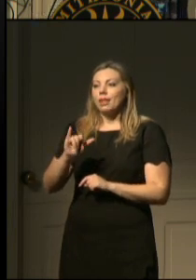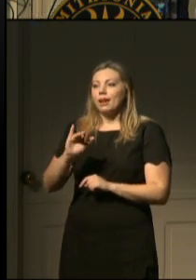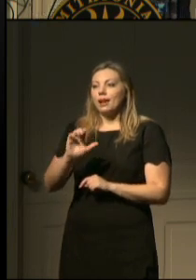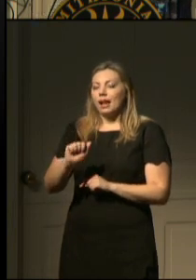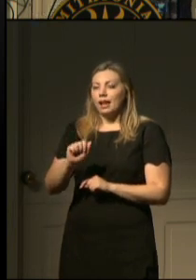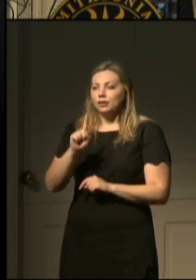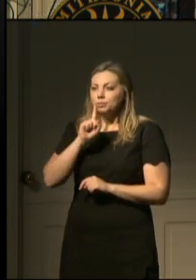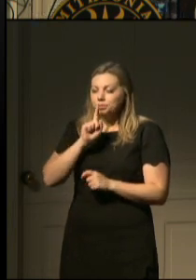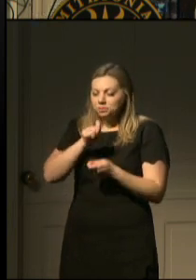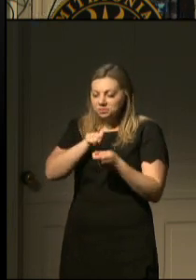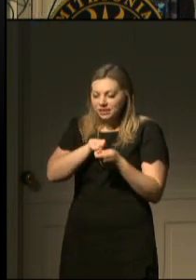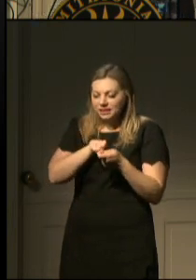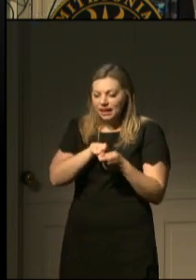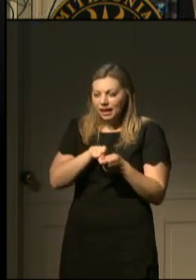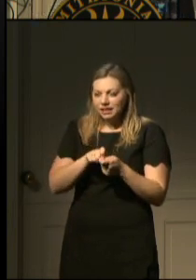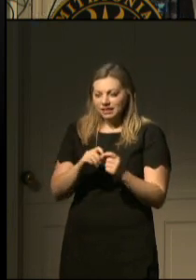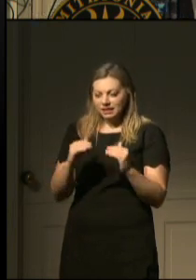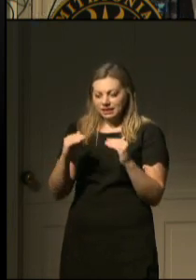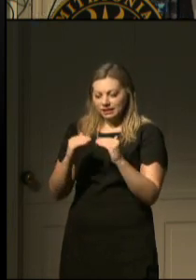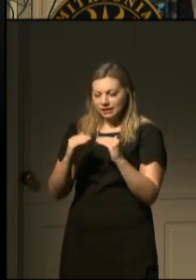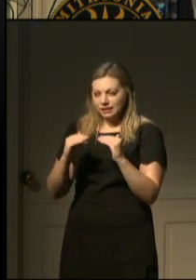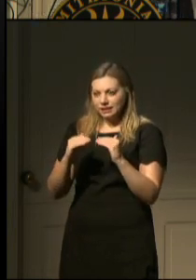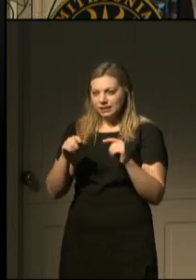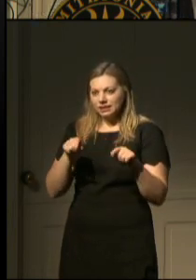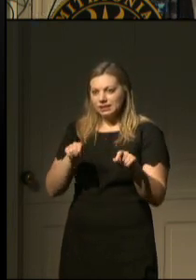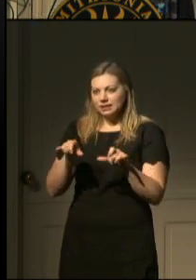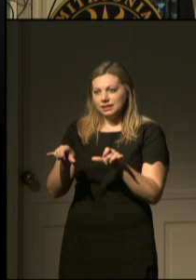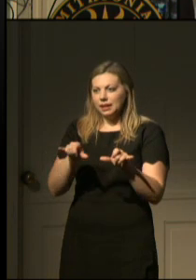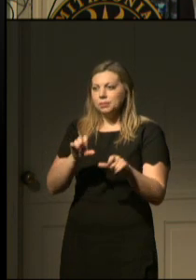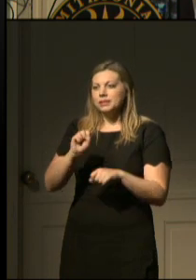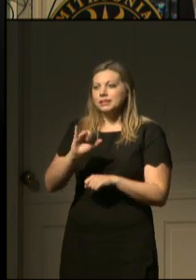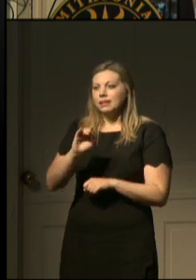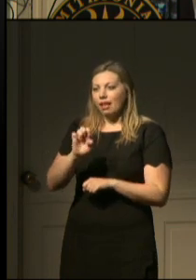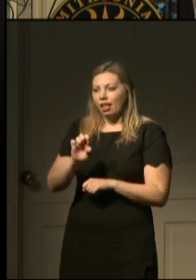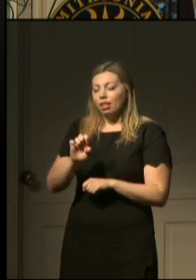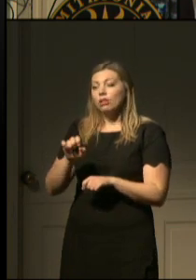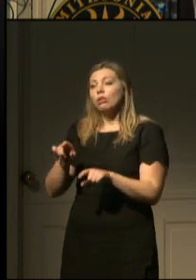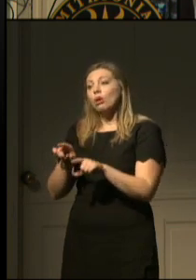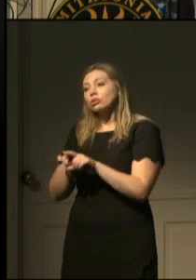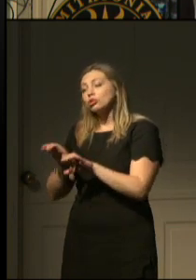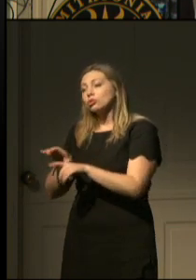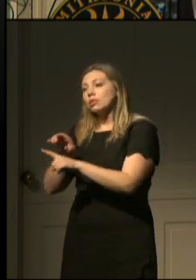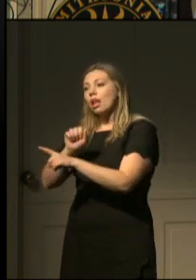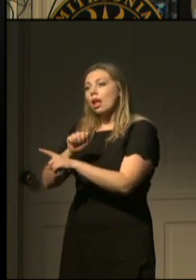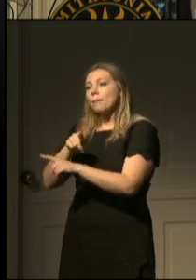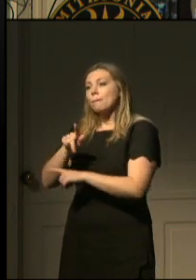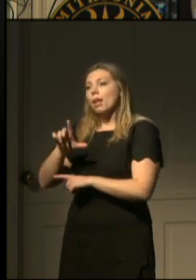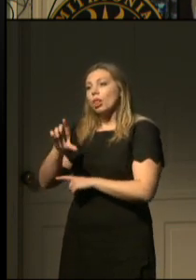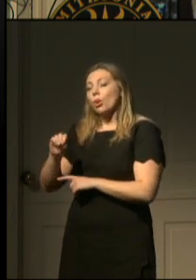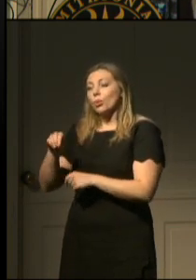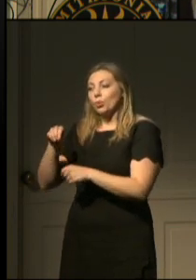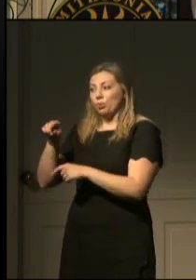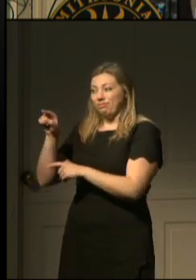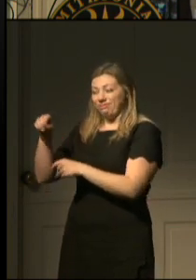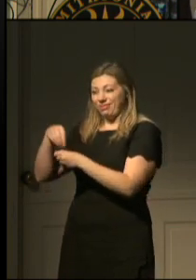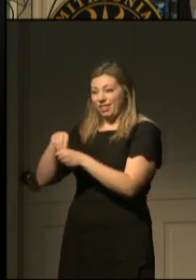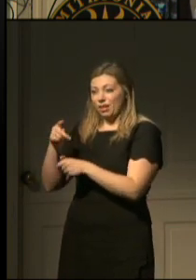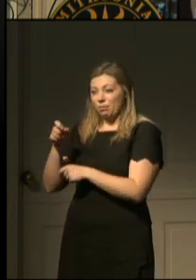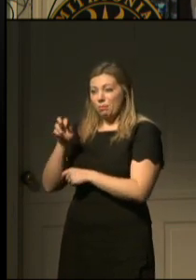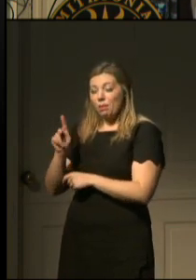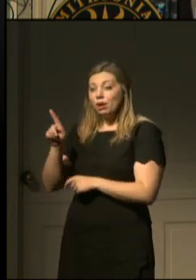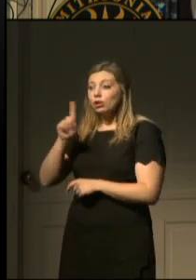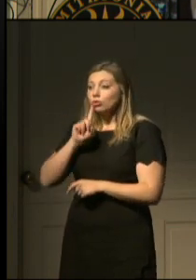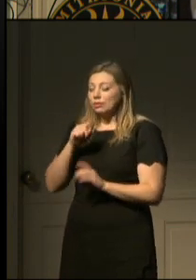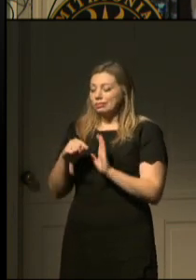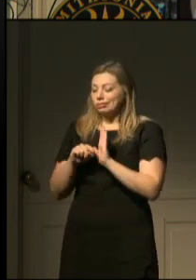for a project that our Air and Space Museum did called Apollo at the Park, which displayed these 15 replicas